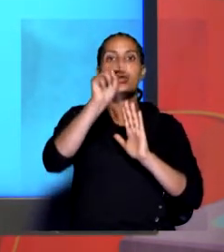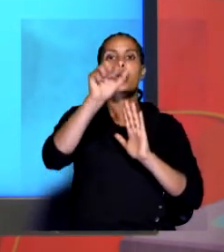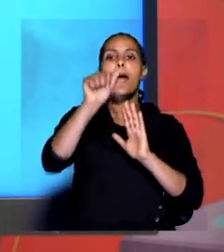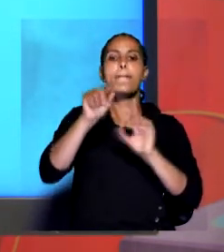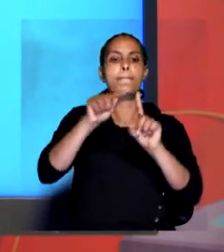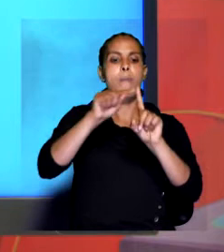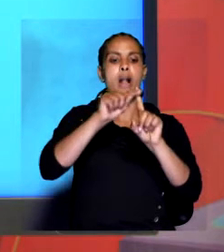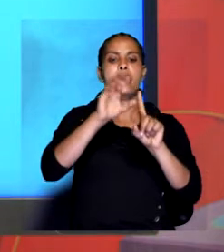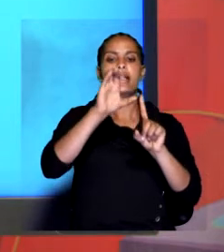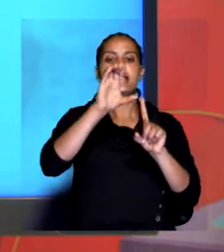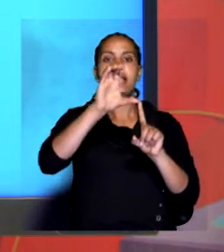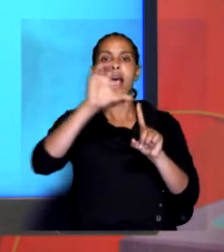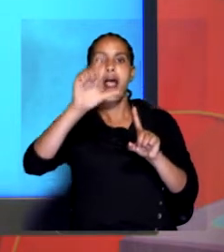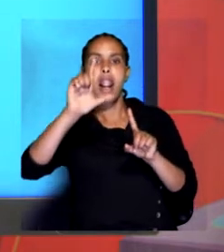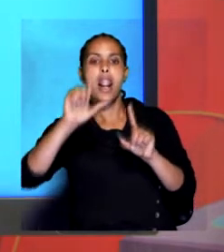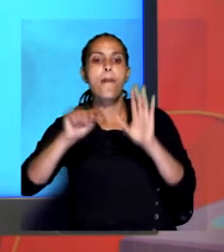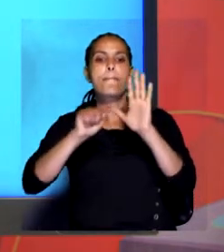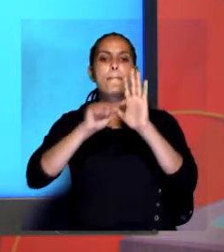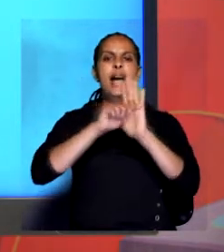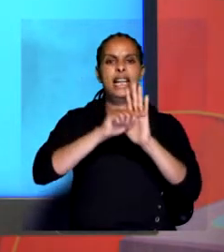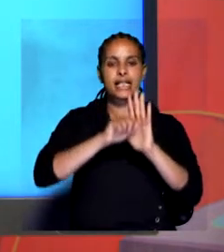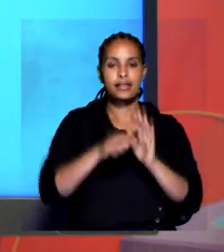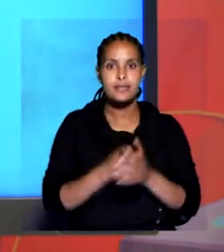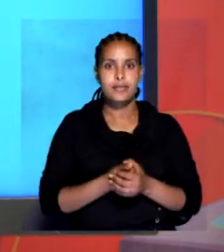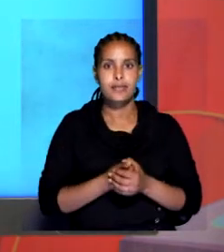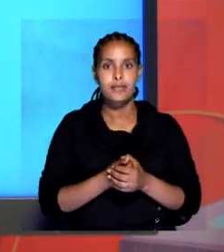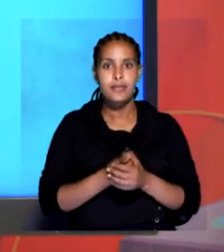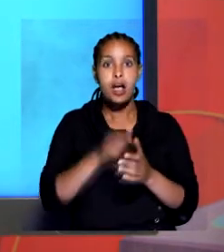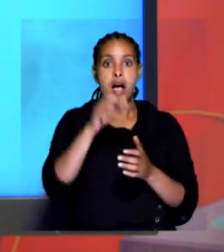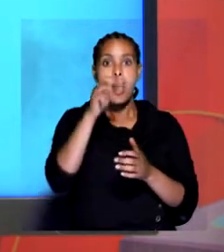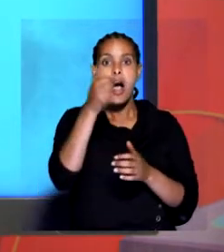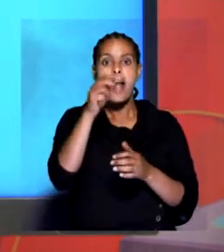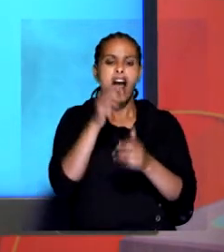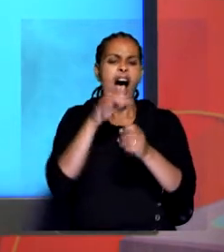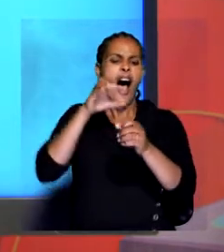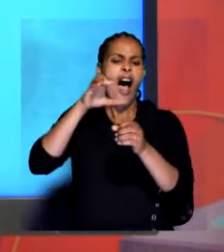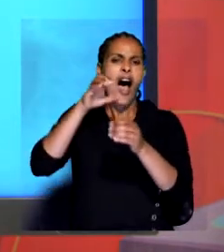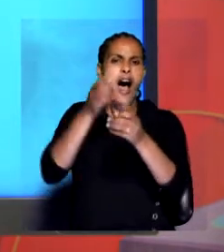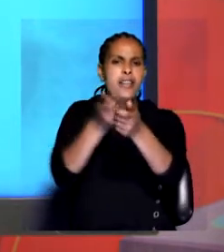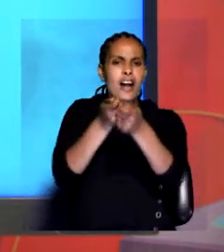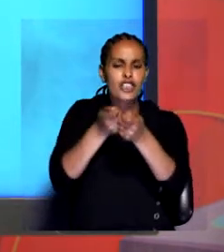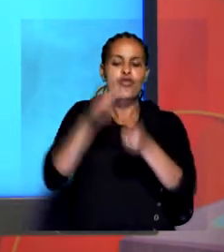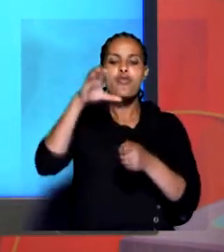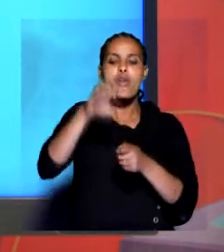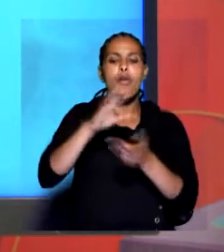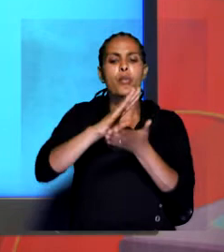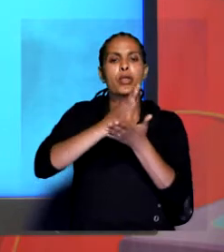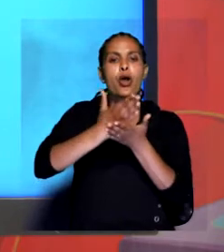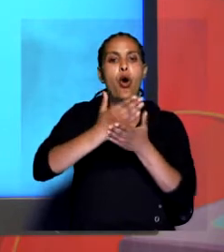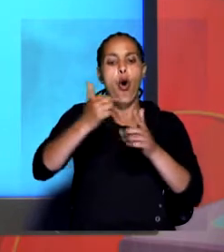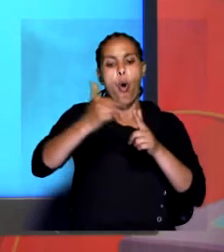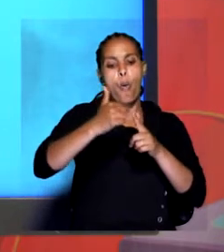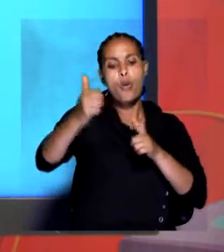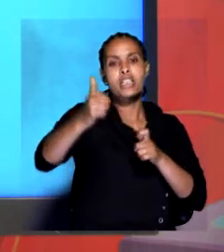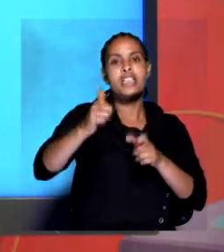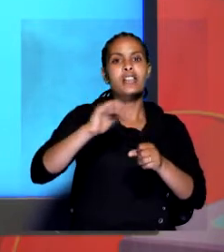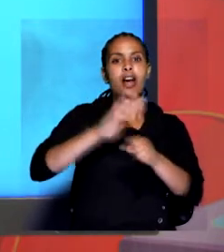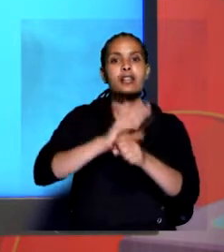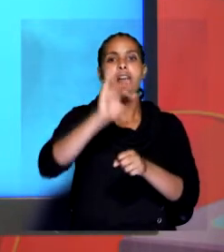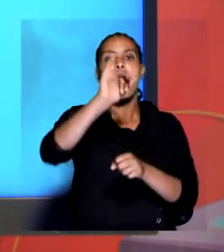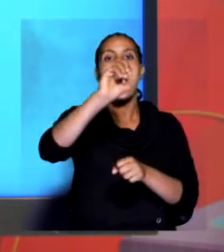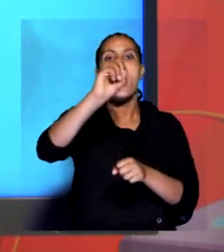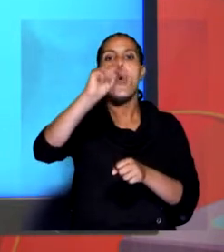plus, Cl minus. An attraction force between oppositely charged